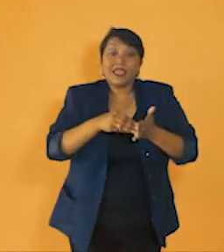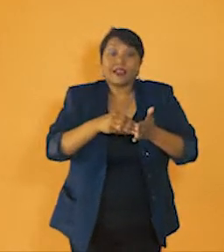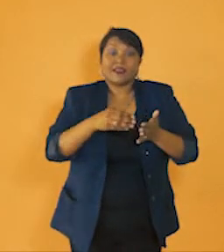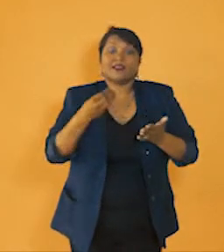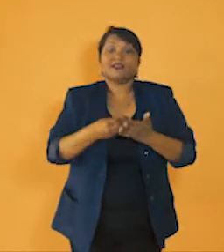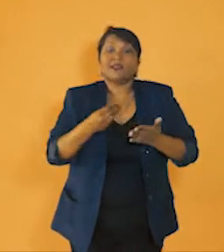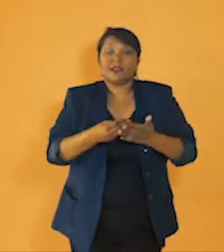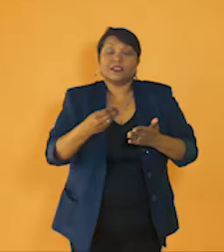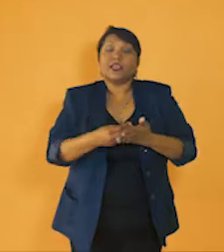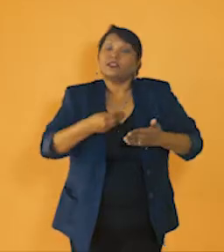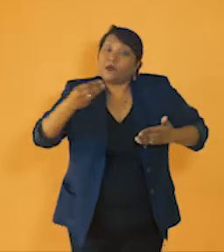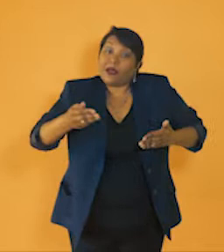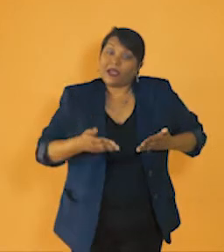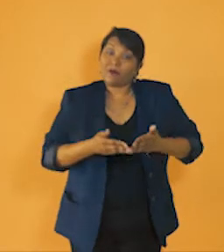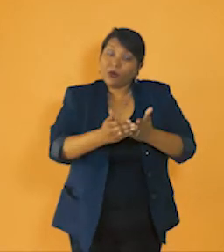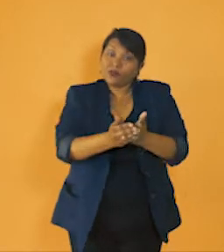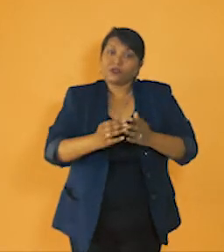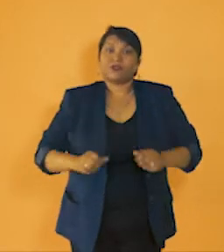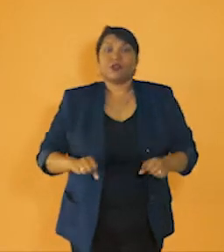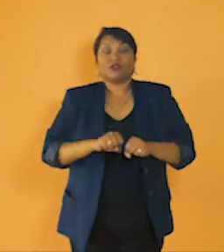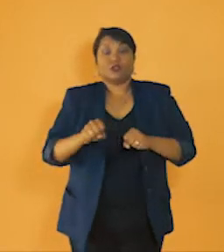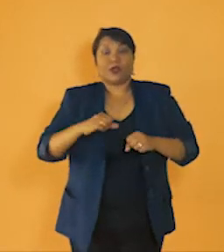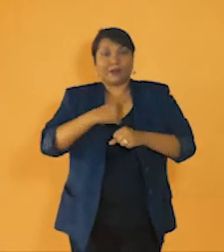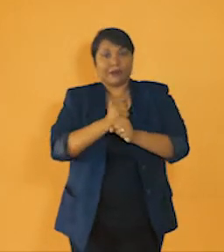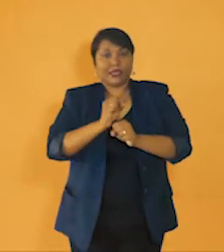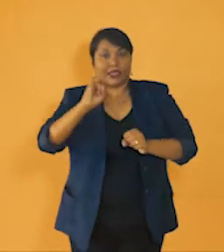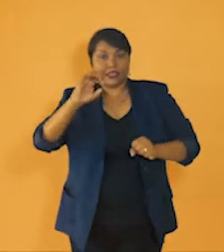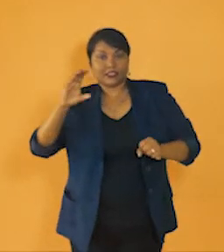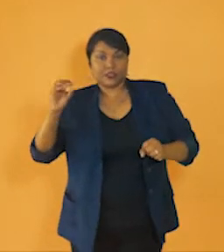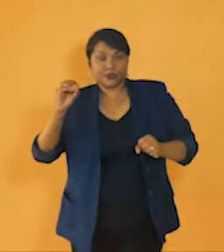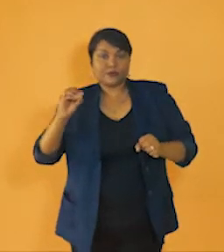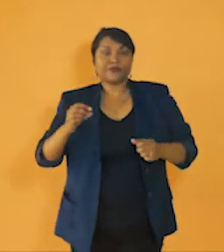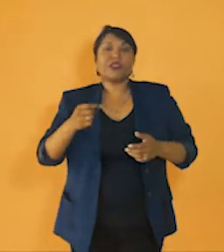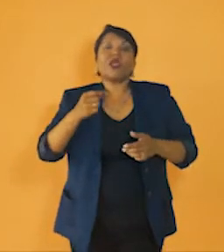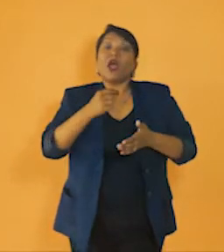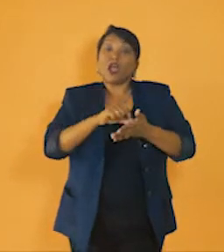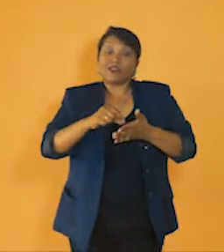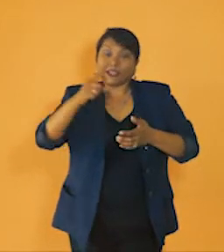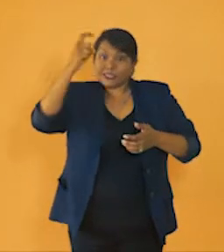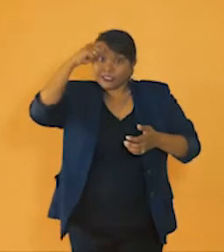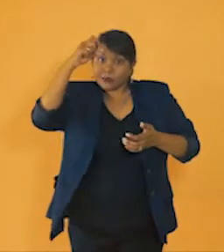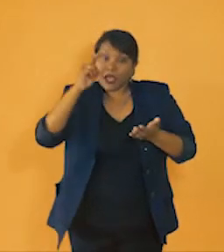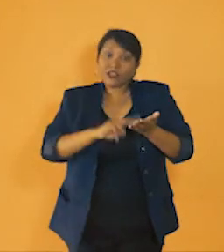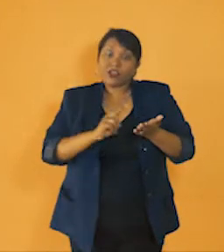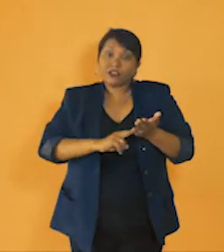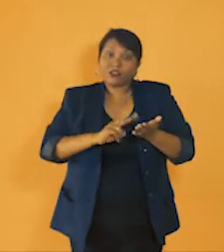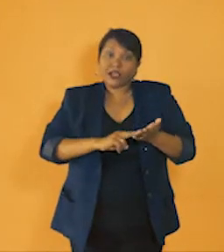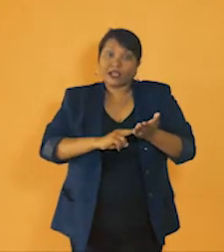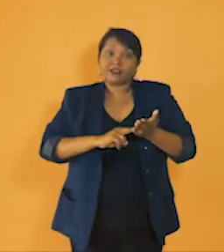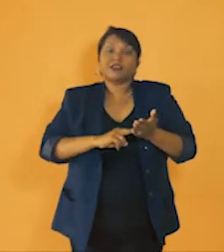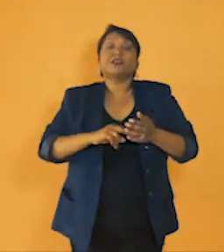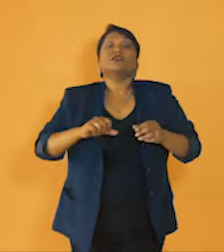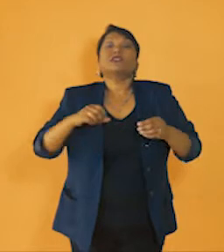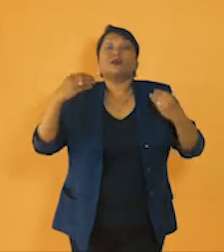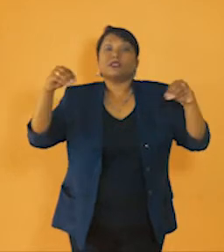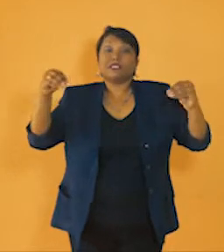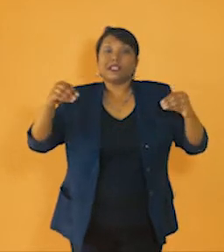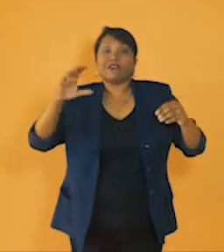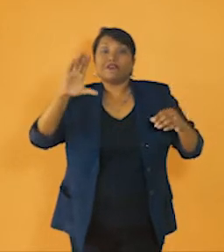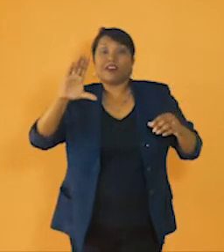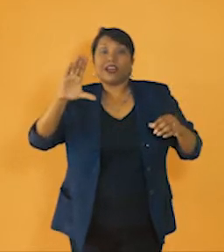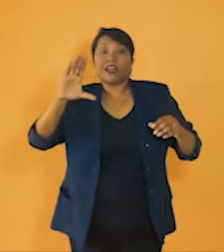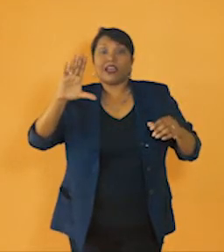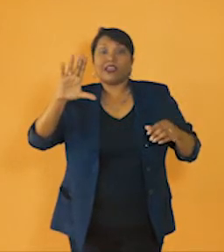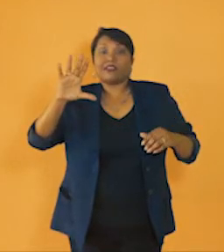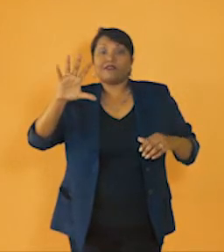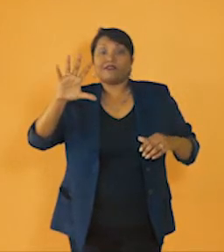an ICO, and I've written a smart contract that will mint a maximum of 500 million tokens. Each token